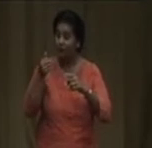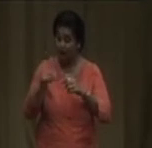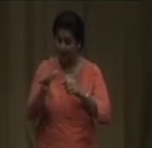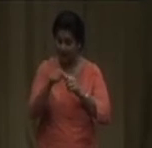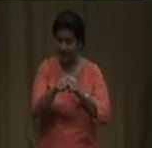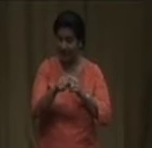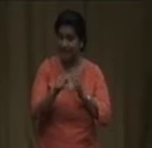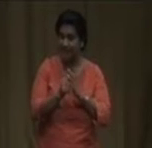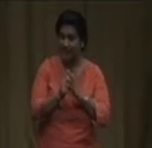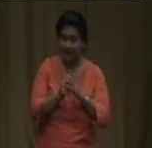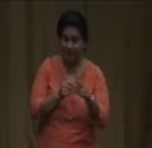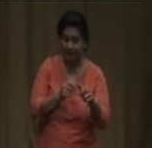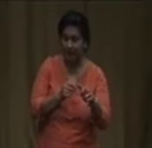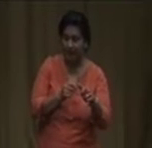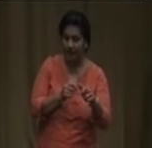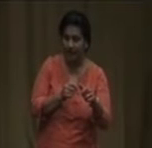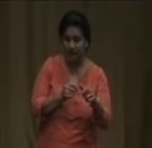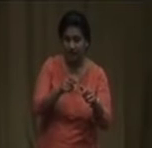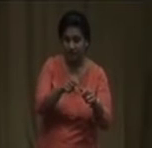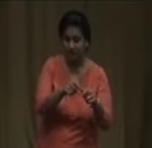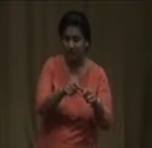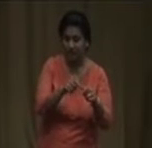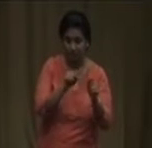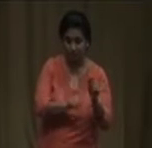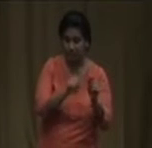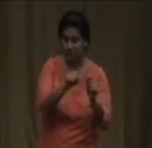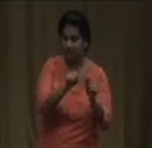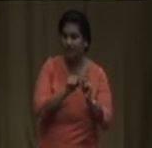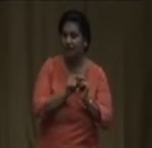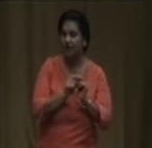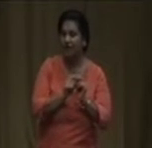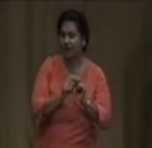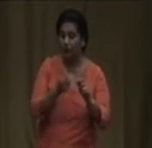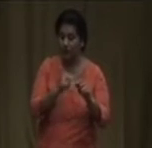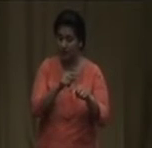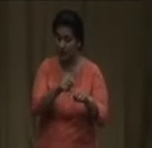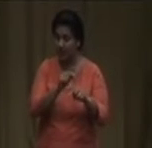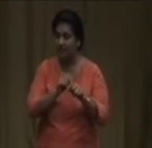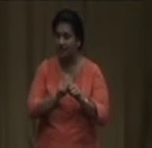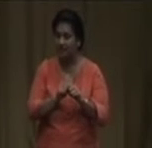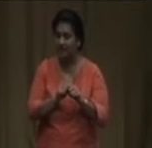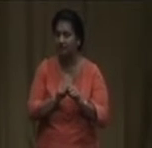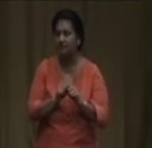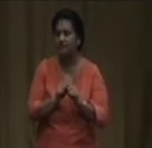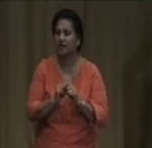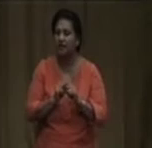which is a modern forum engine that has some rather impressive features built into the system